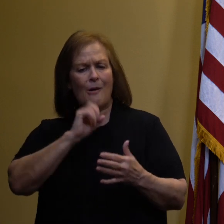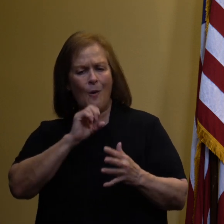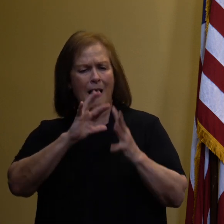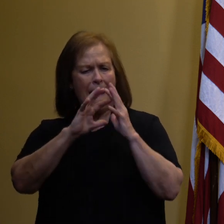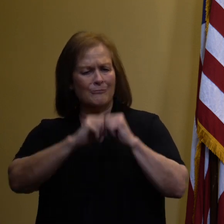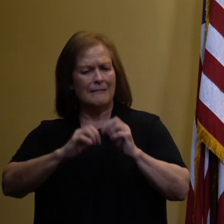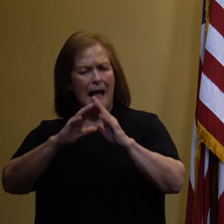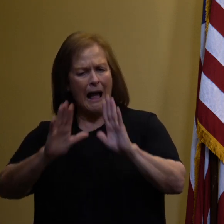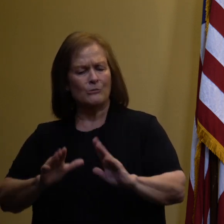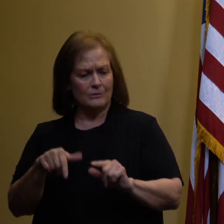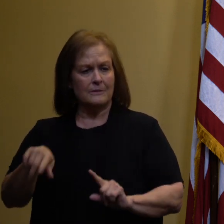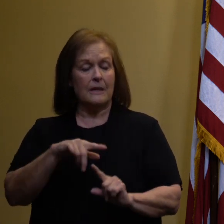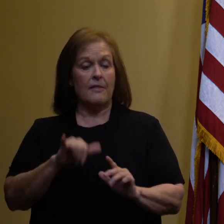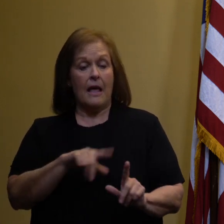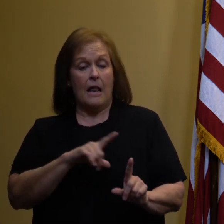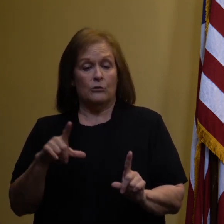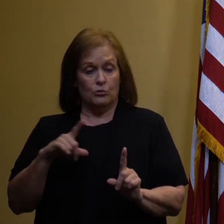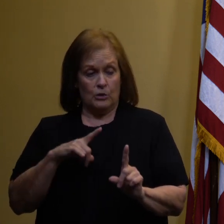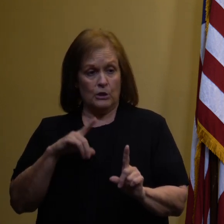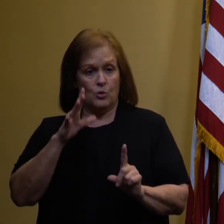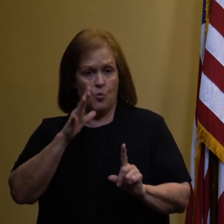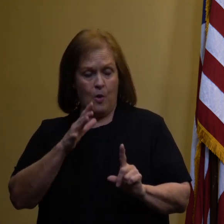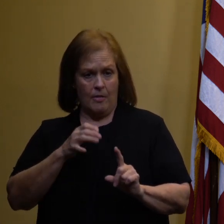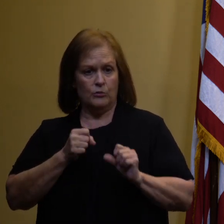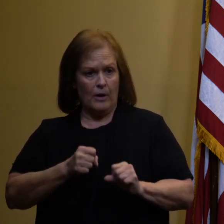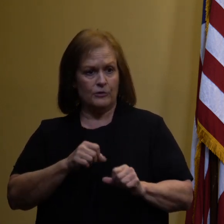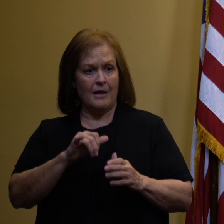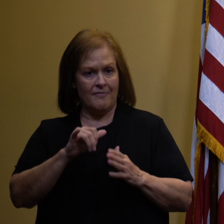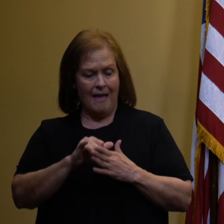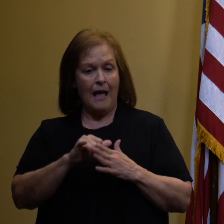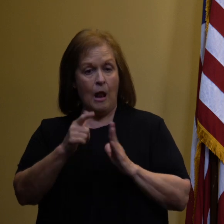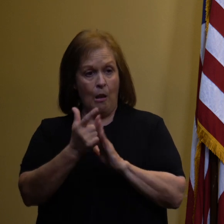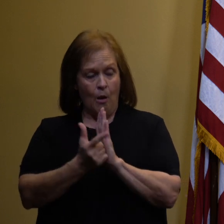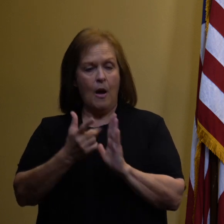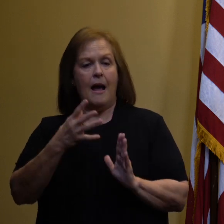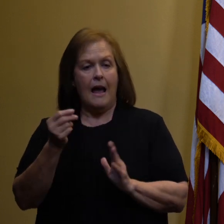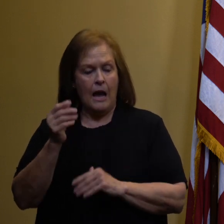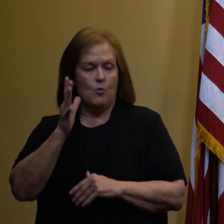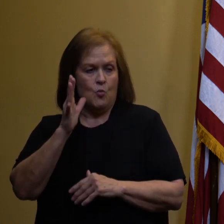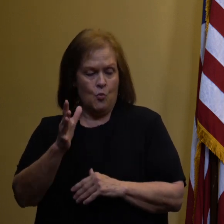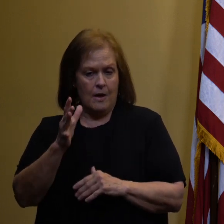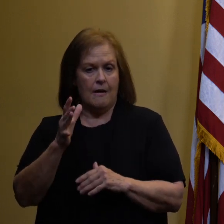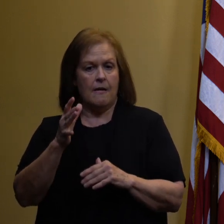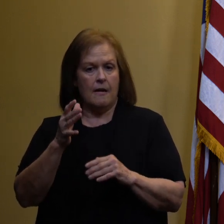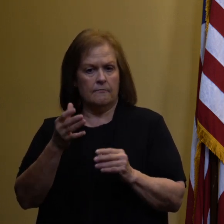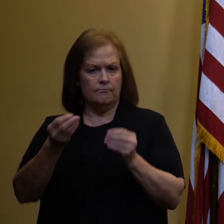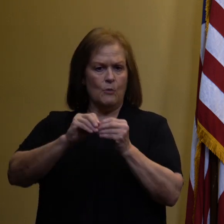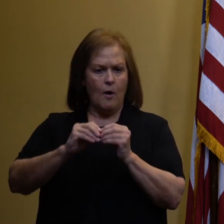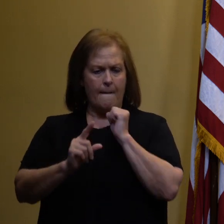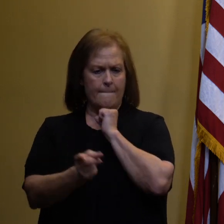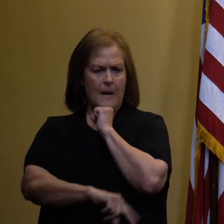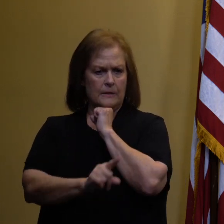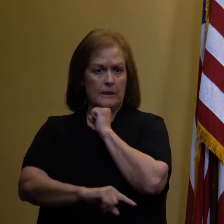Orleans. This legislation will strengthen the criminal blight statute, and it will allow for stronger penalties and